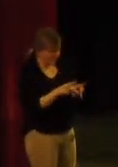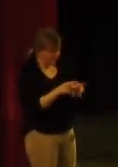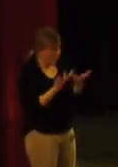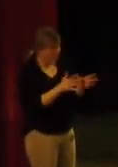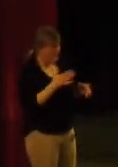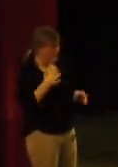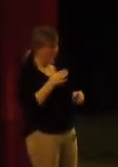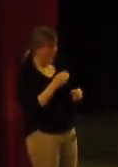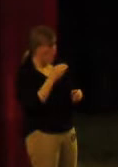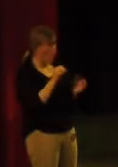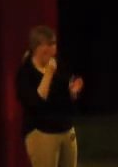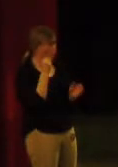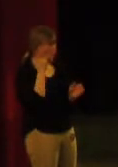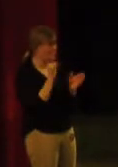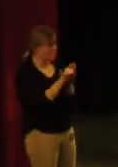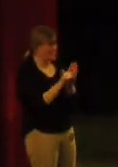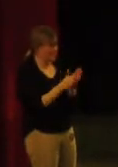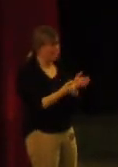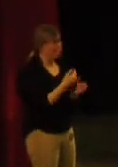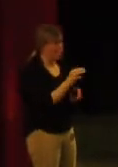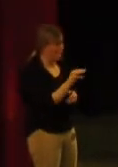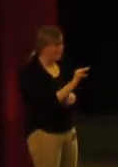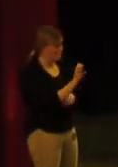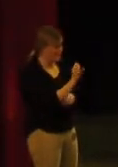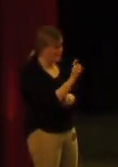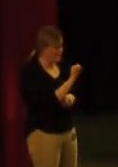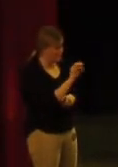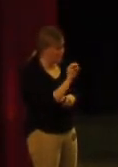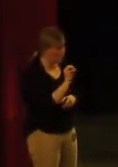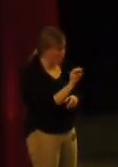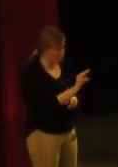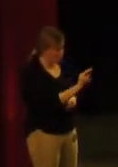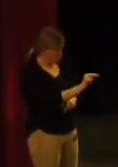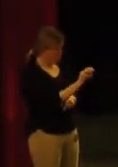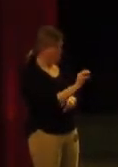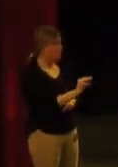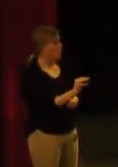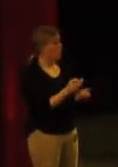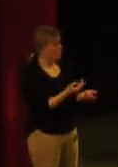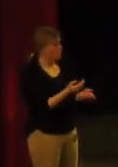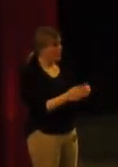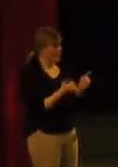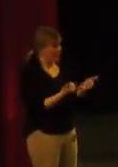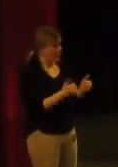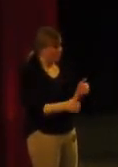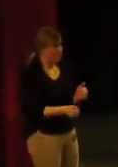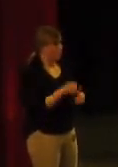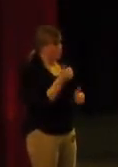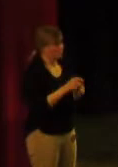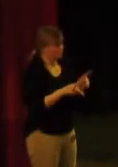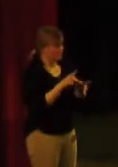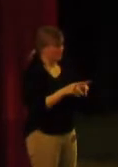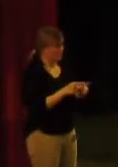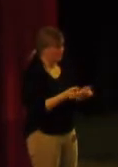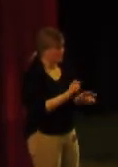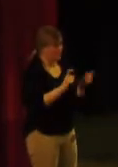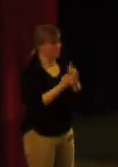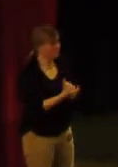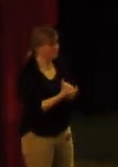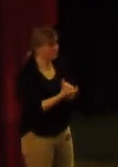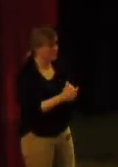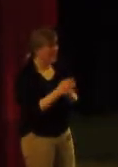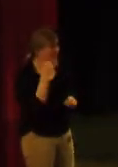Mexico, it's been quite a few years when the minority population is the majority population. I don't know if you've paid attention to the news,